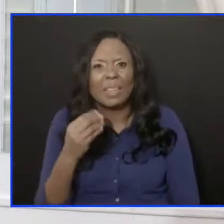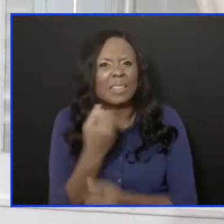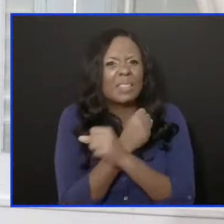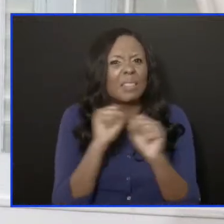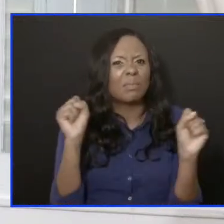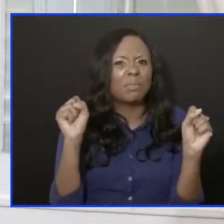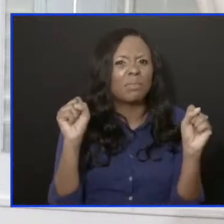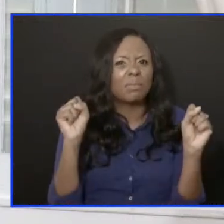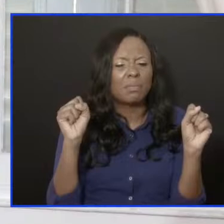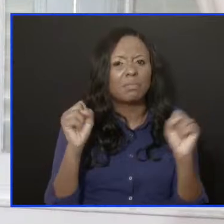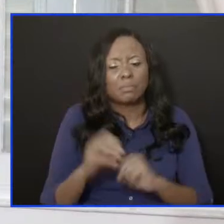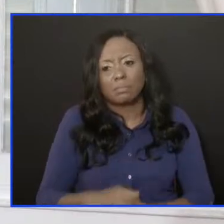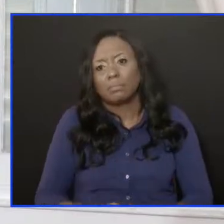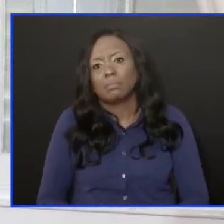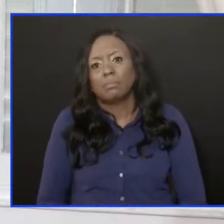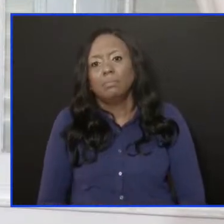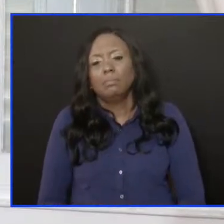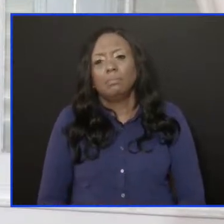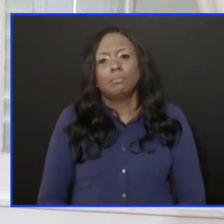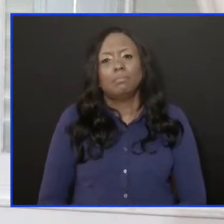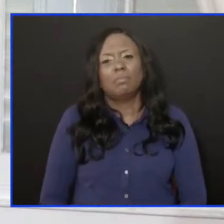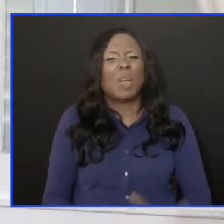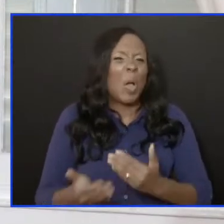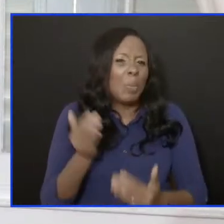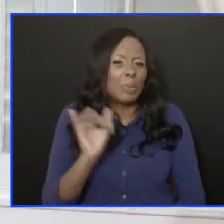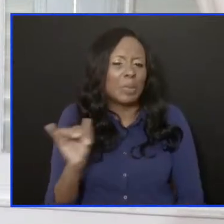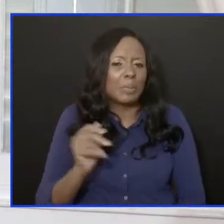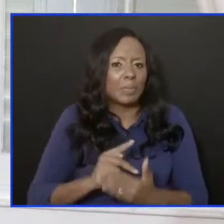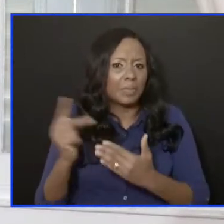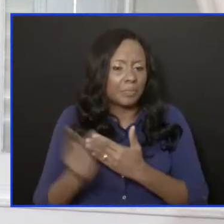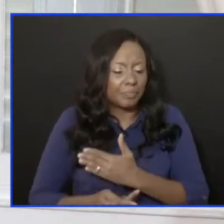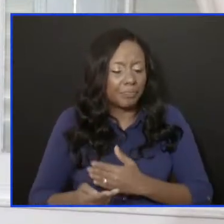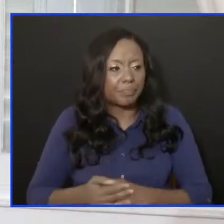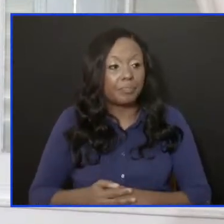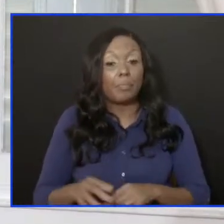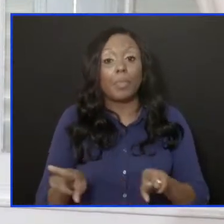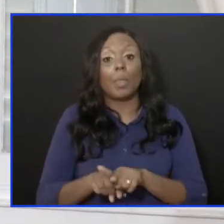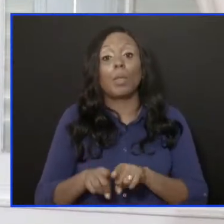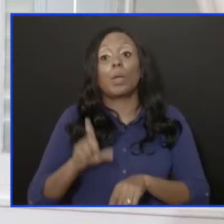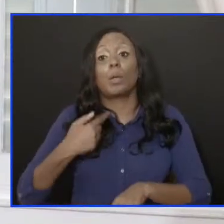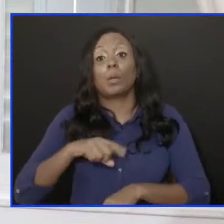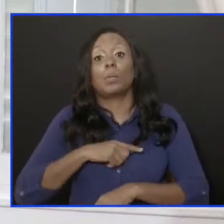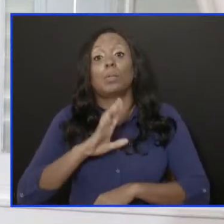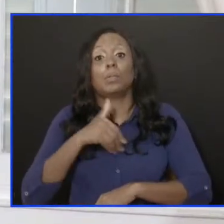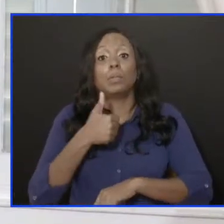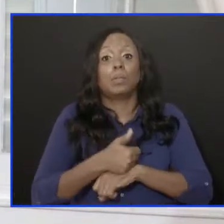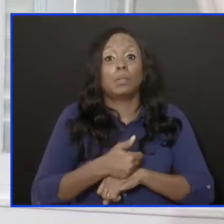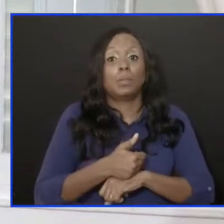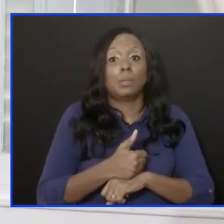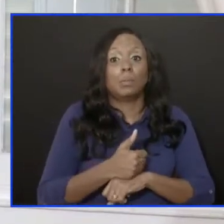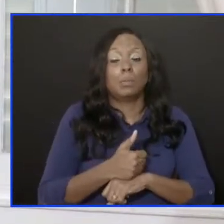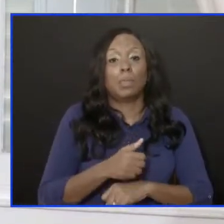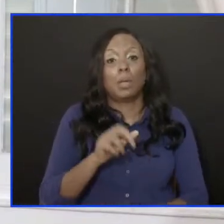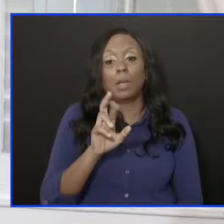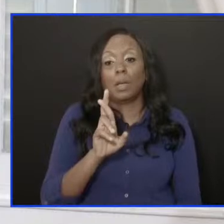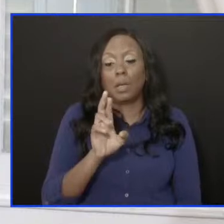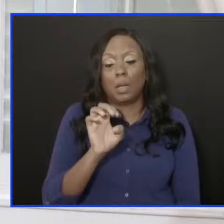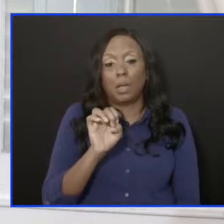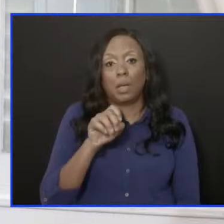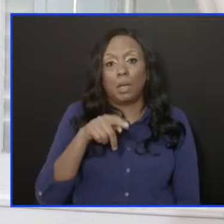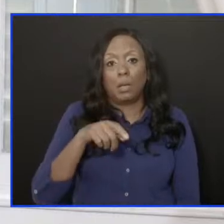also been able to do a few other things, like establishing the respiratory clinic at the Queen Elizabeth